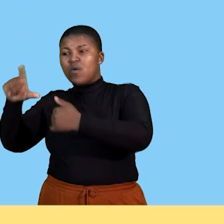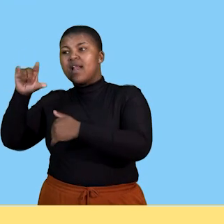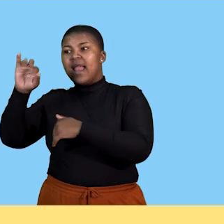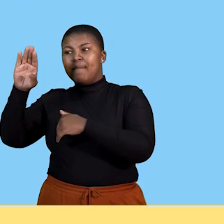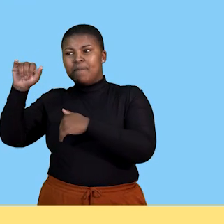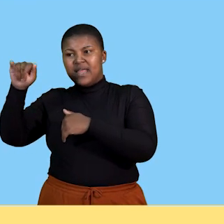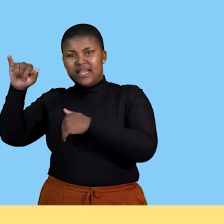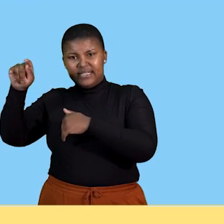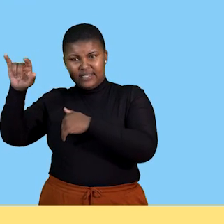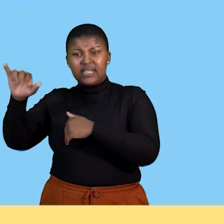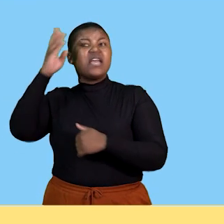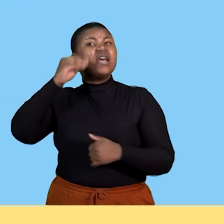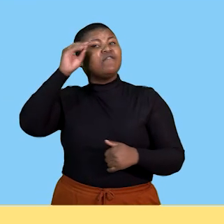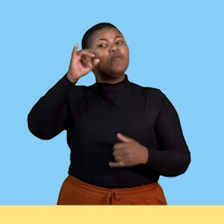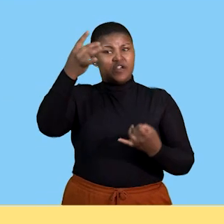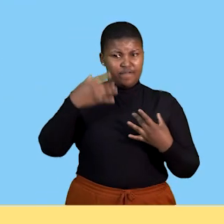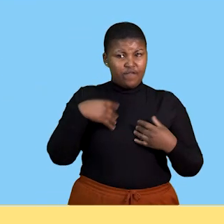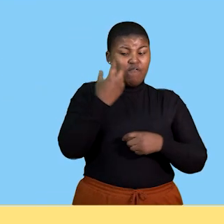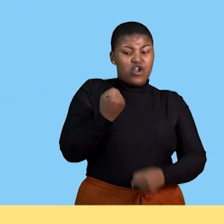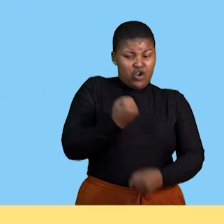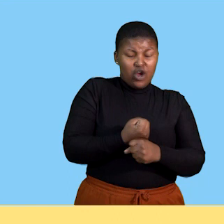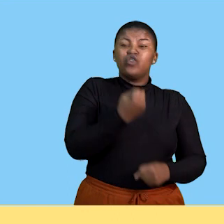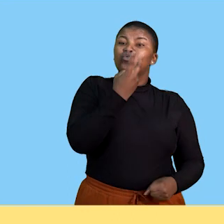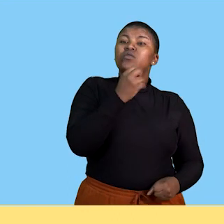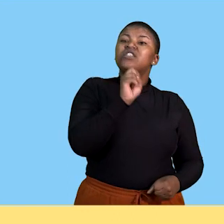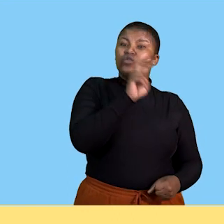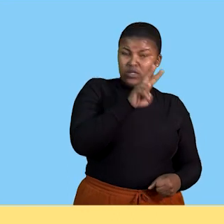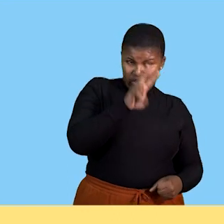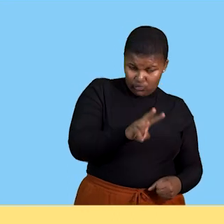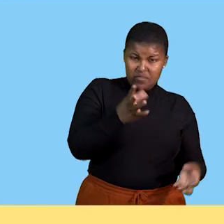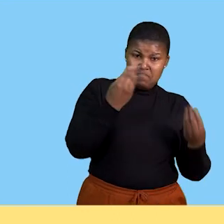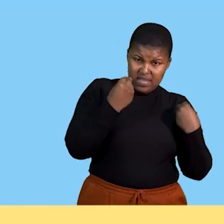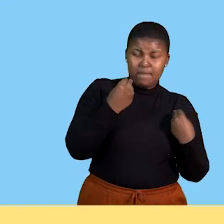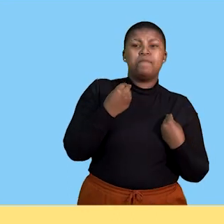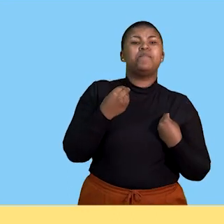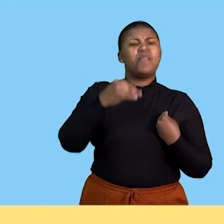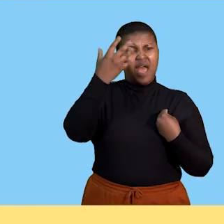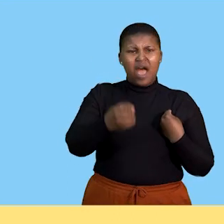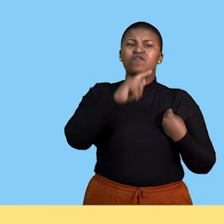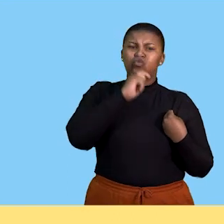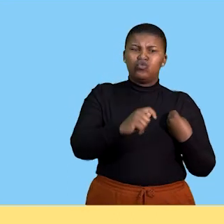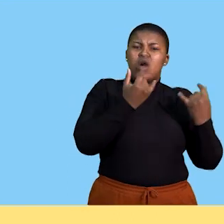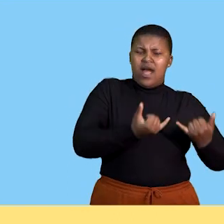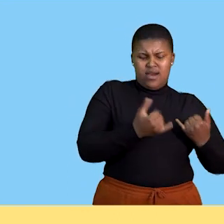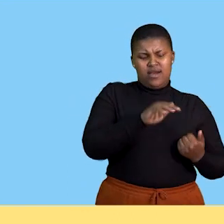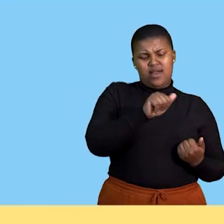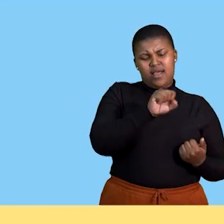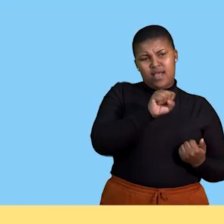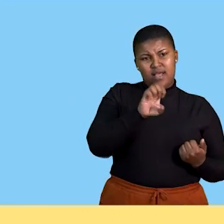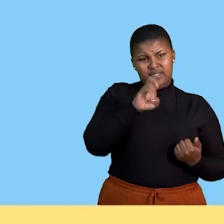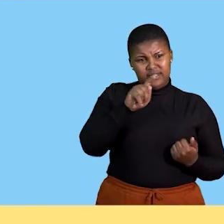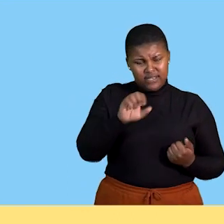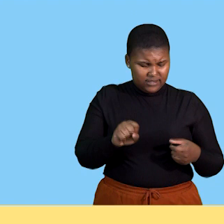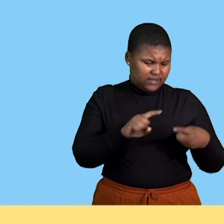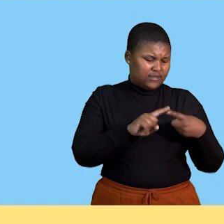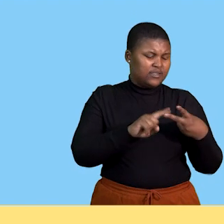We are given information for the year 2022, and we have current assets, we have a loan,